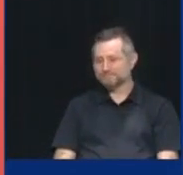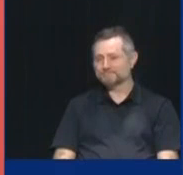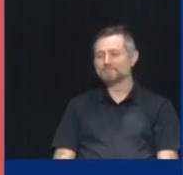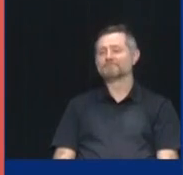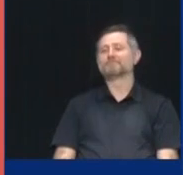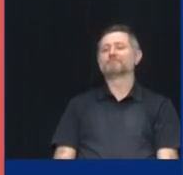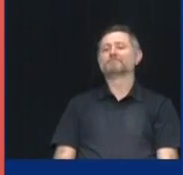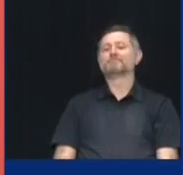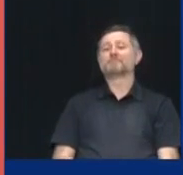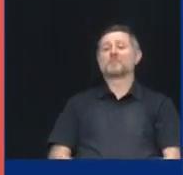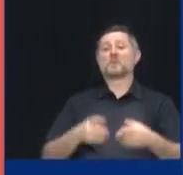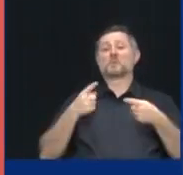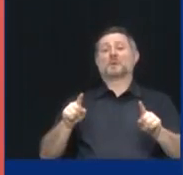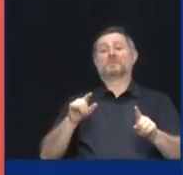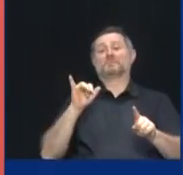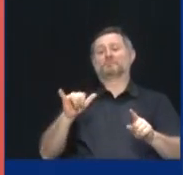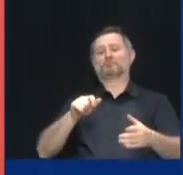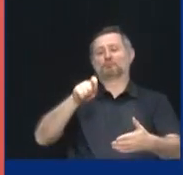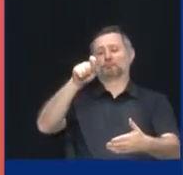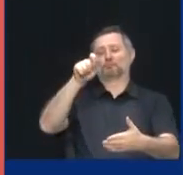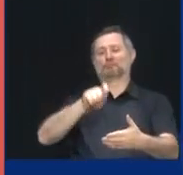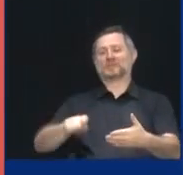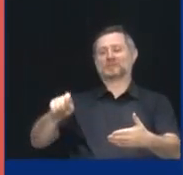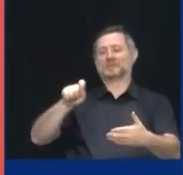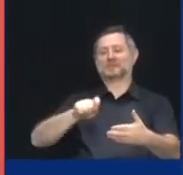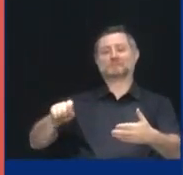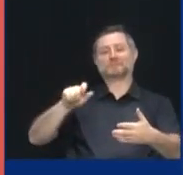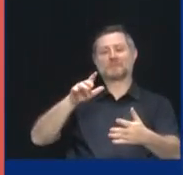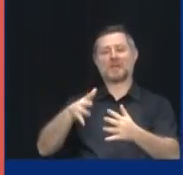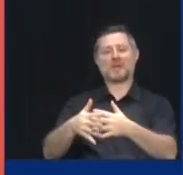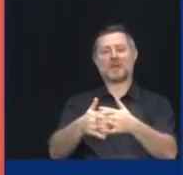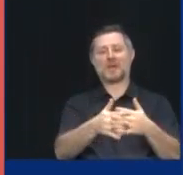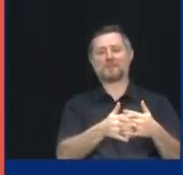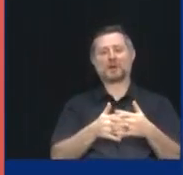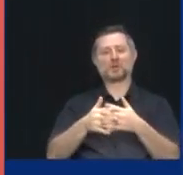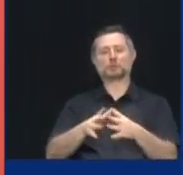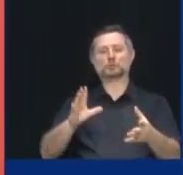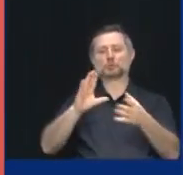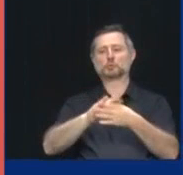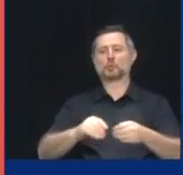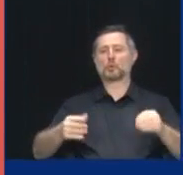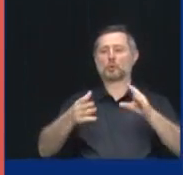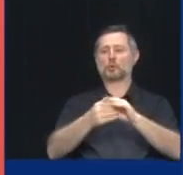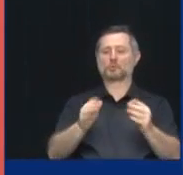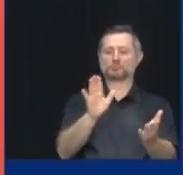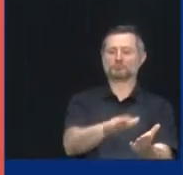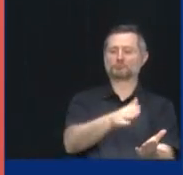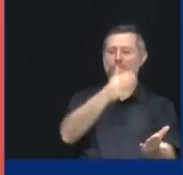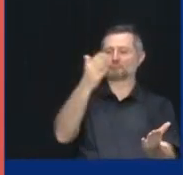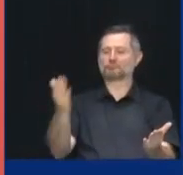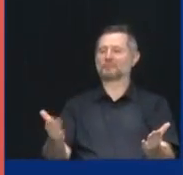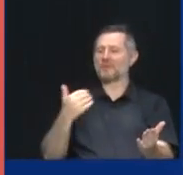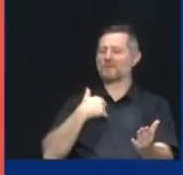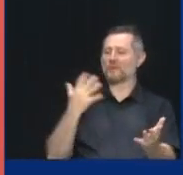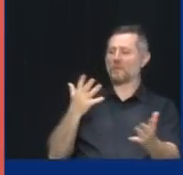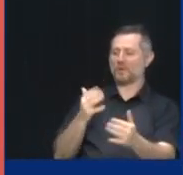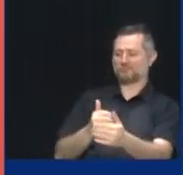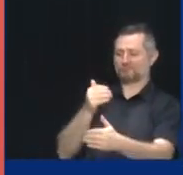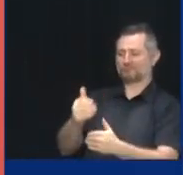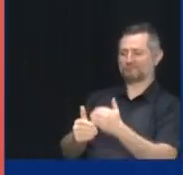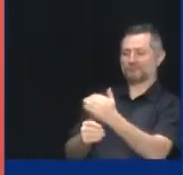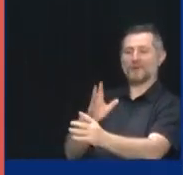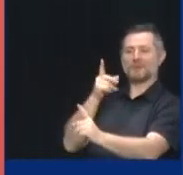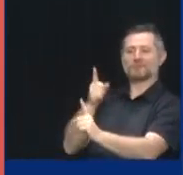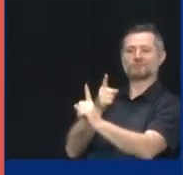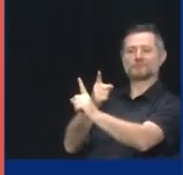And as we write the story of America and our progress towards the goal of freedom and equality for